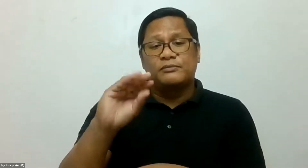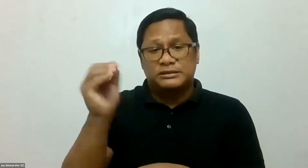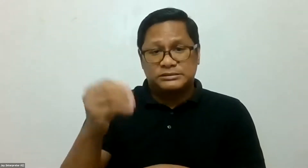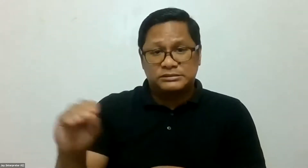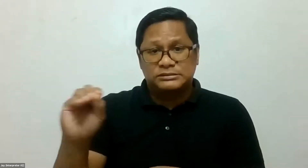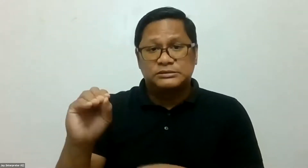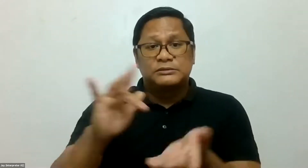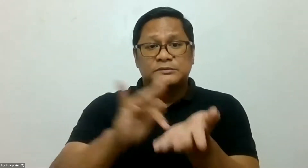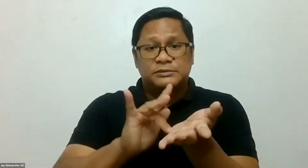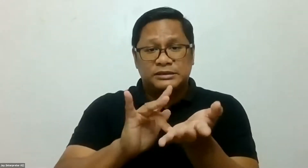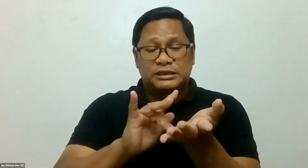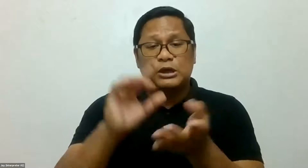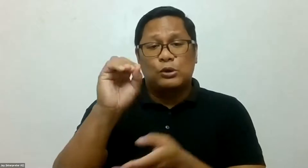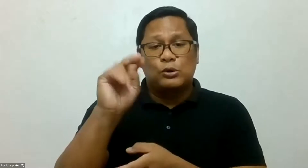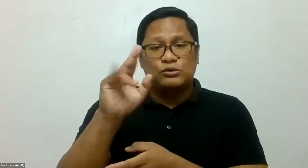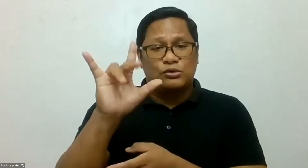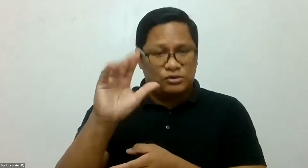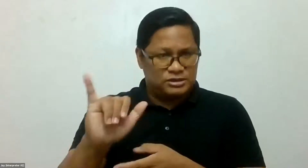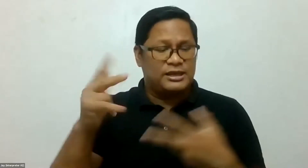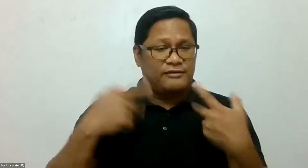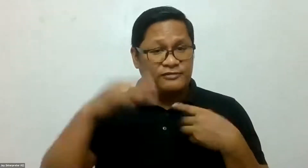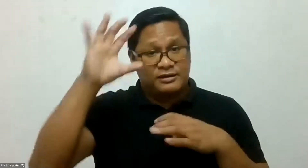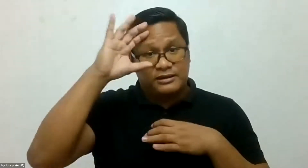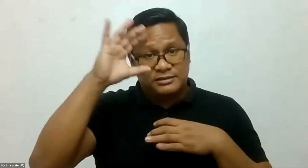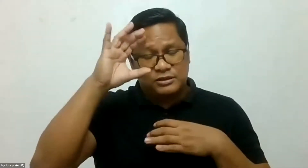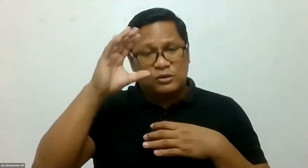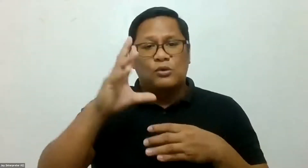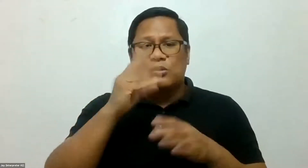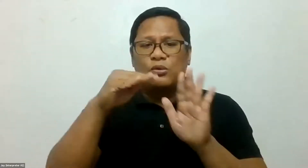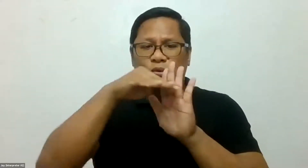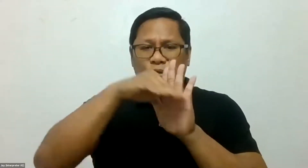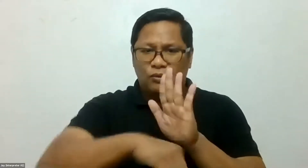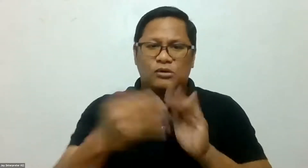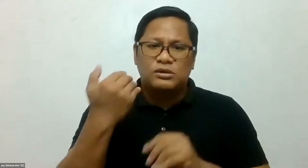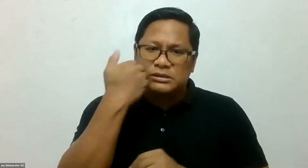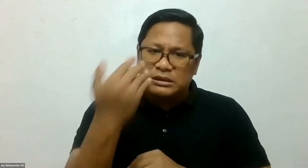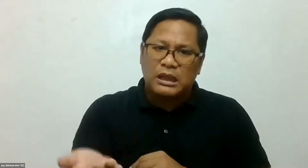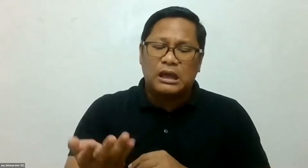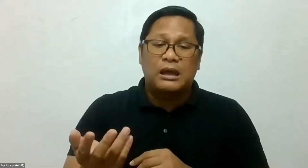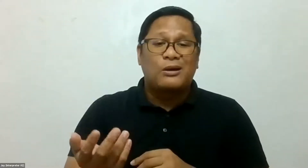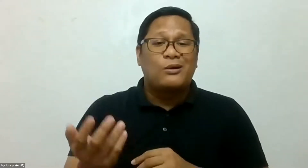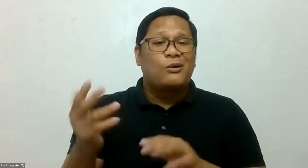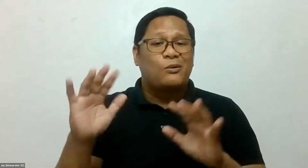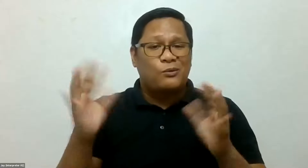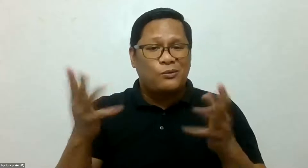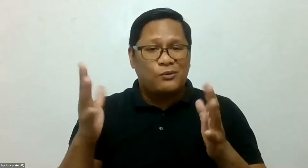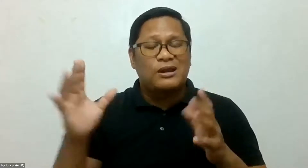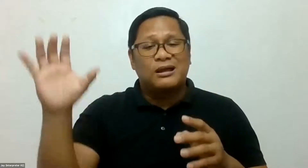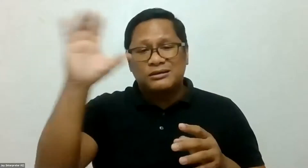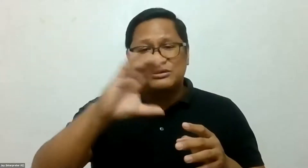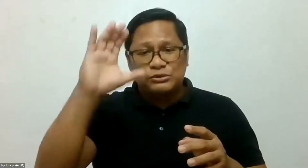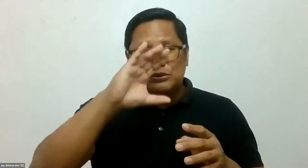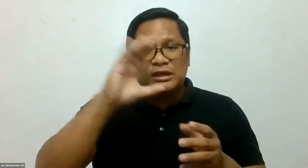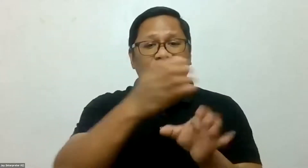of medical oncologists had cancer patients who deteriorated or died because of not being able to seek urgent care in the